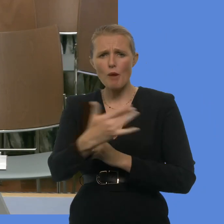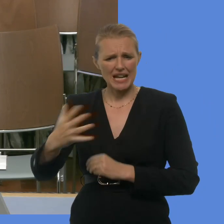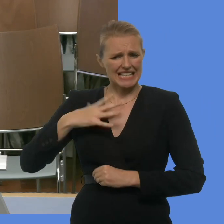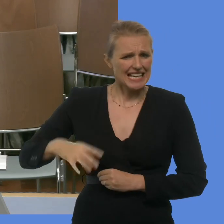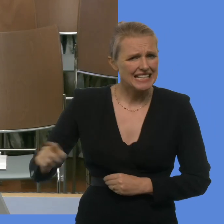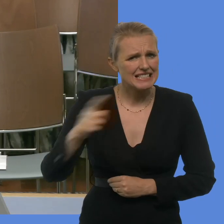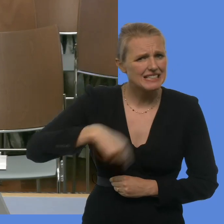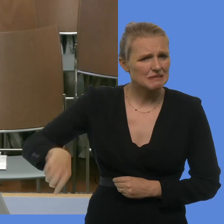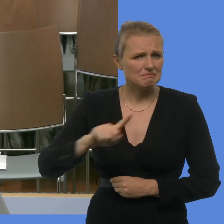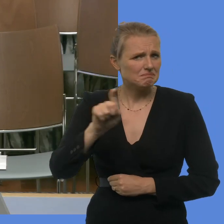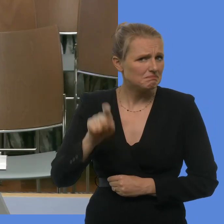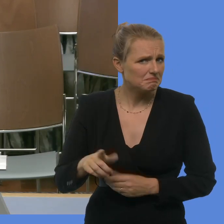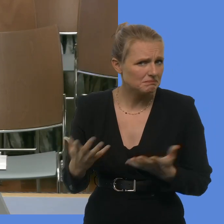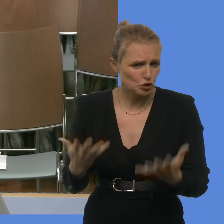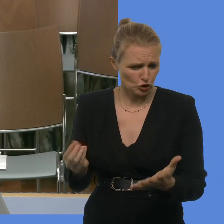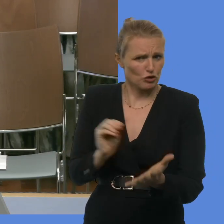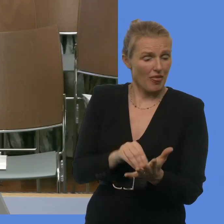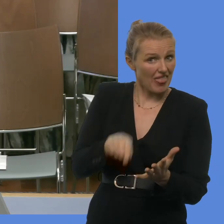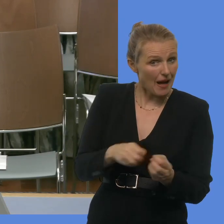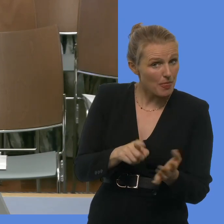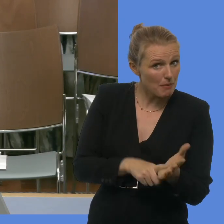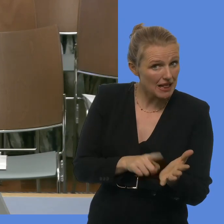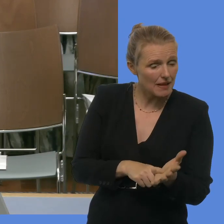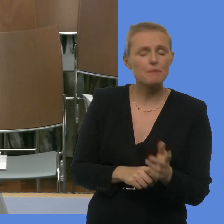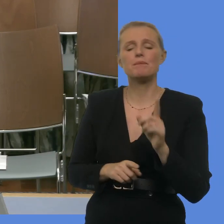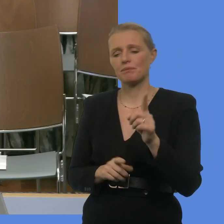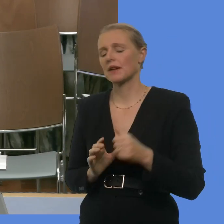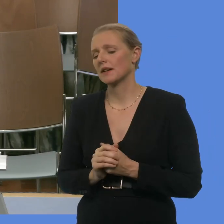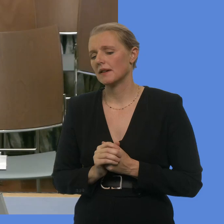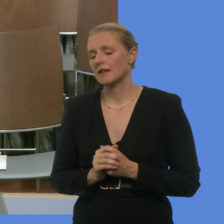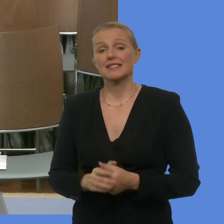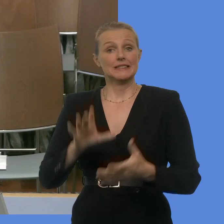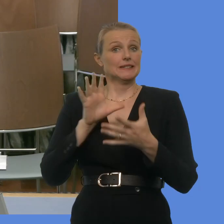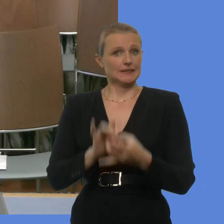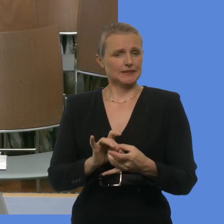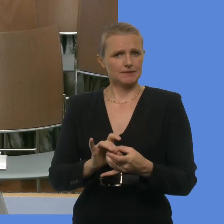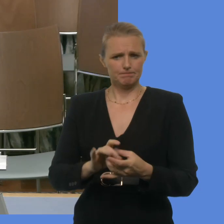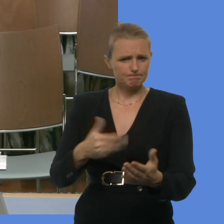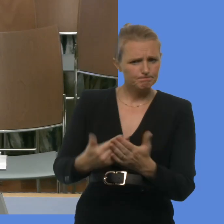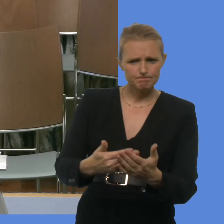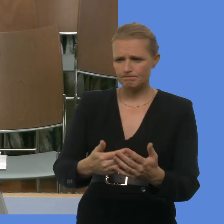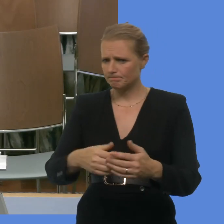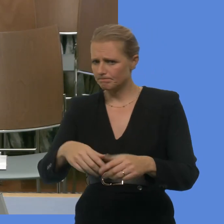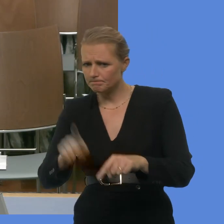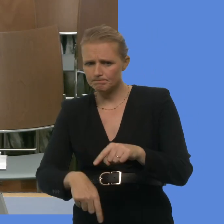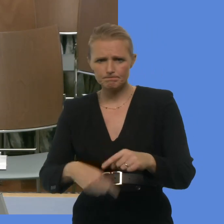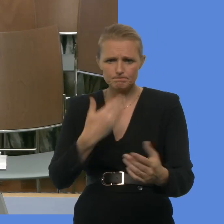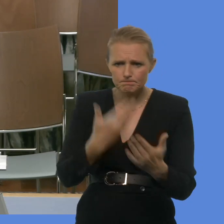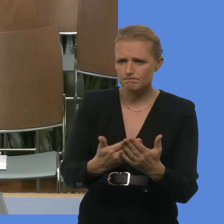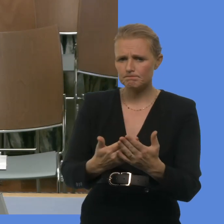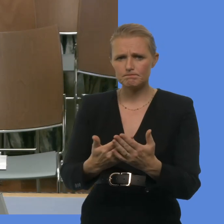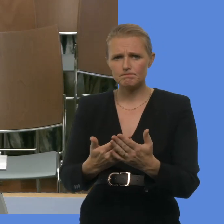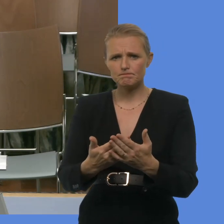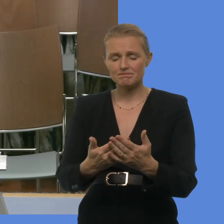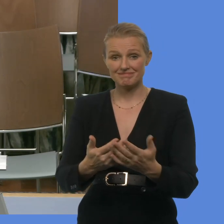Then in terms of enforcement and compliance, the bill relies on voluntary compliance from public bodies. Ireland's